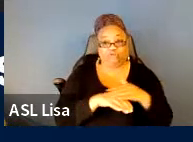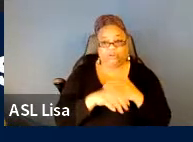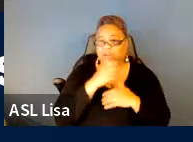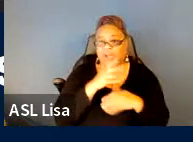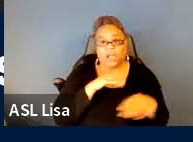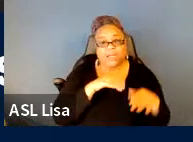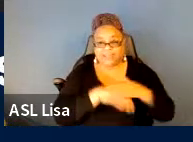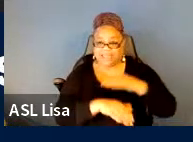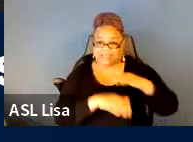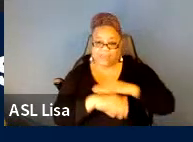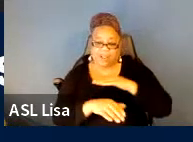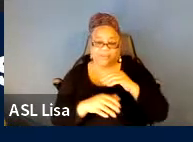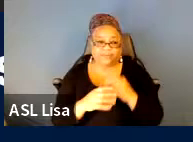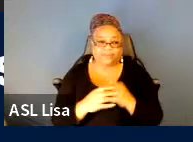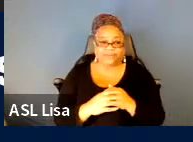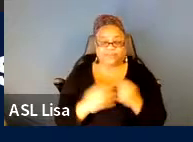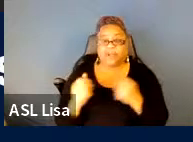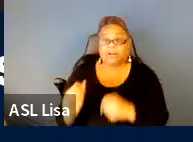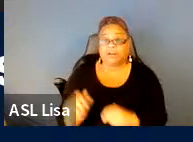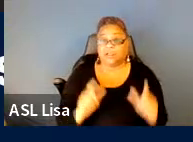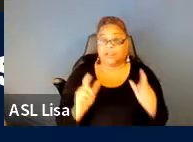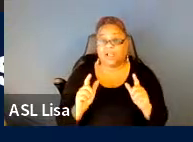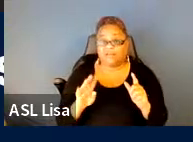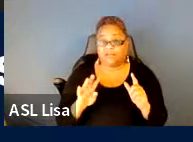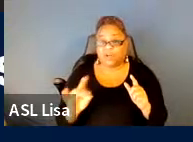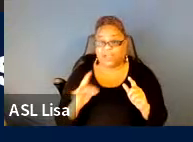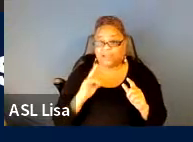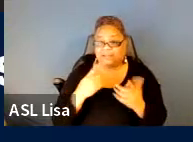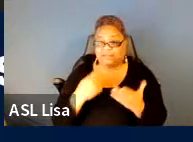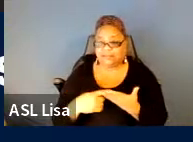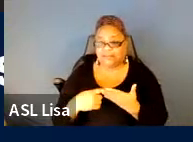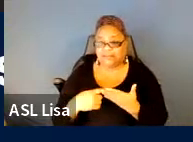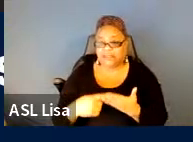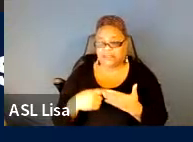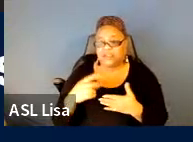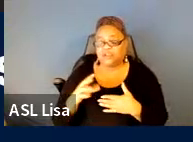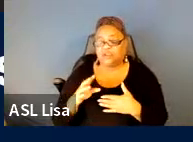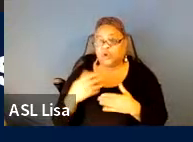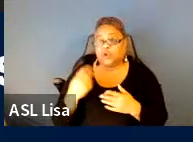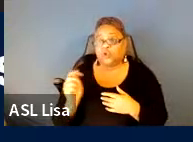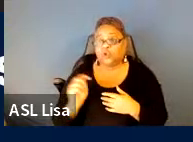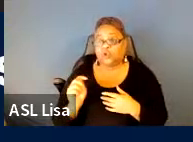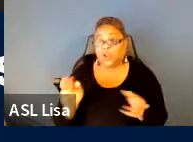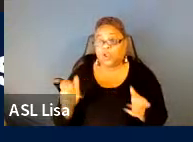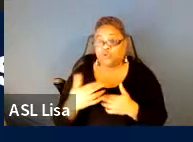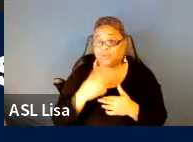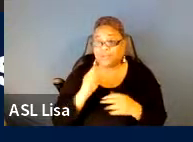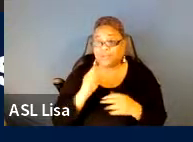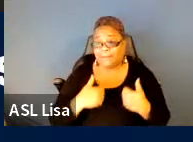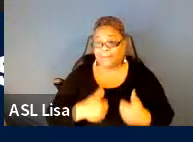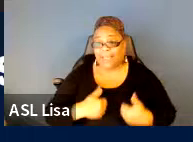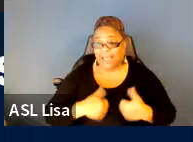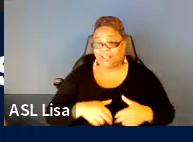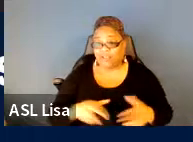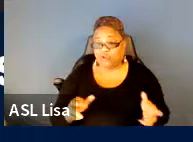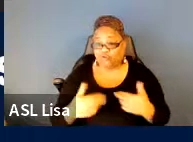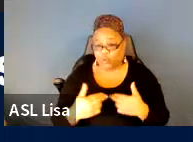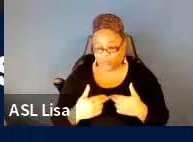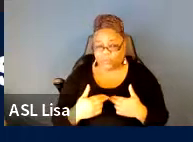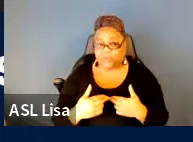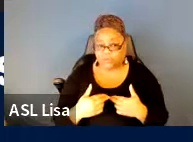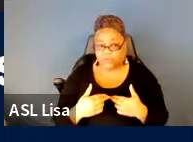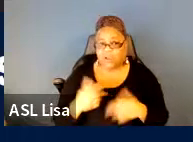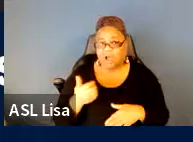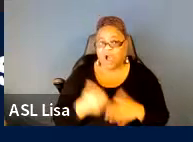Slide 48 discusses toilet rooms and bathing rooms, which can be found in provisions 213.2